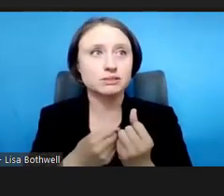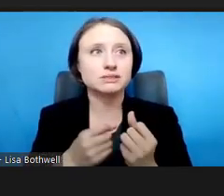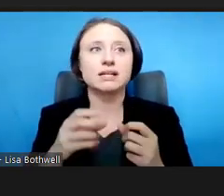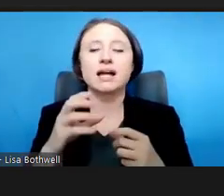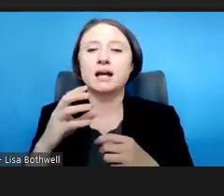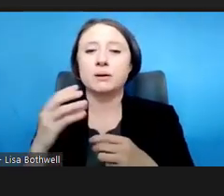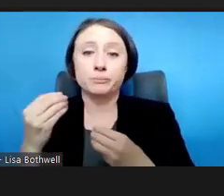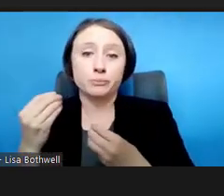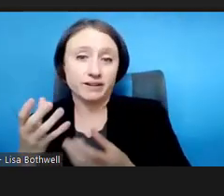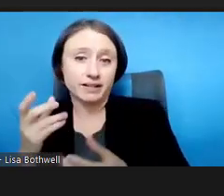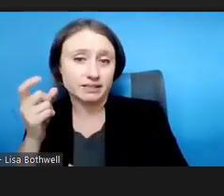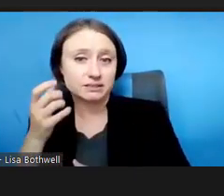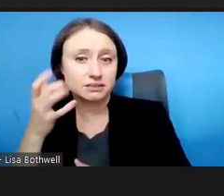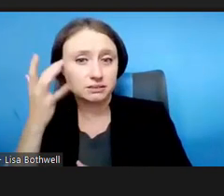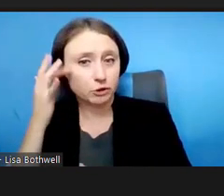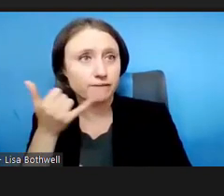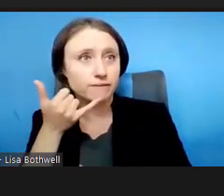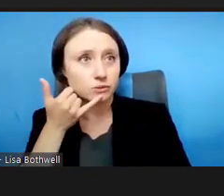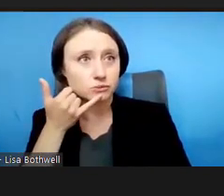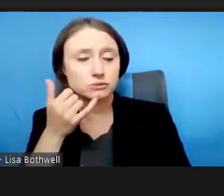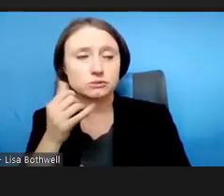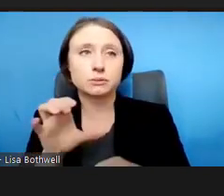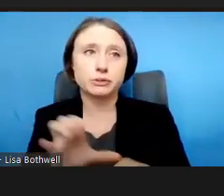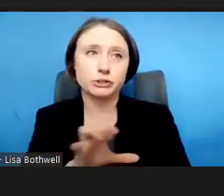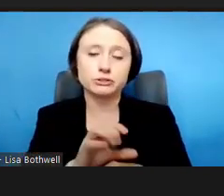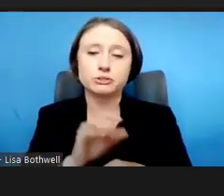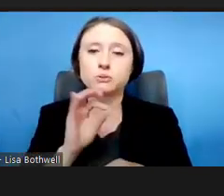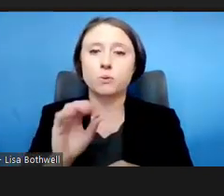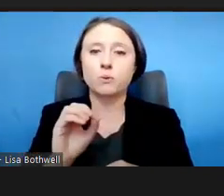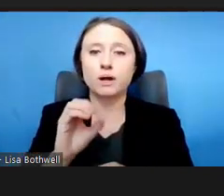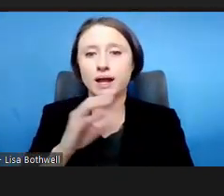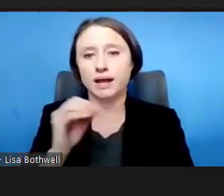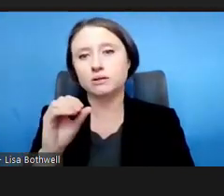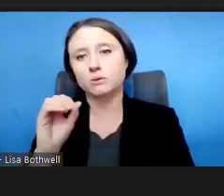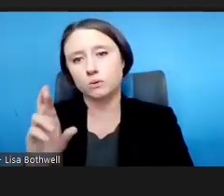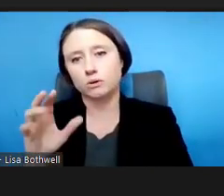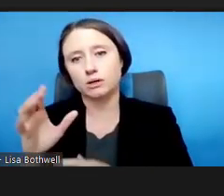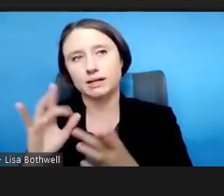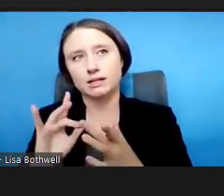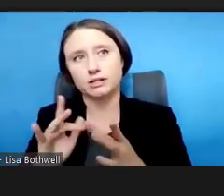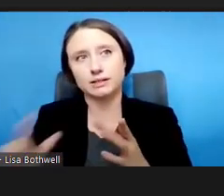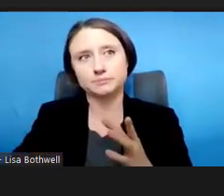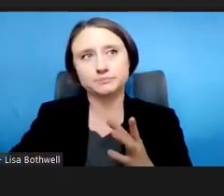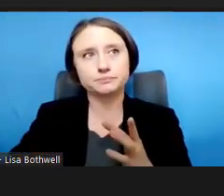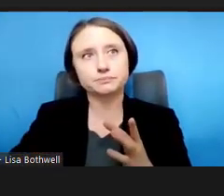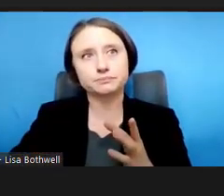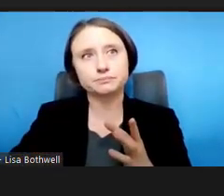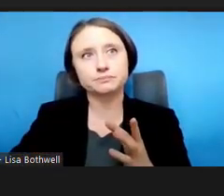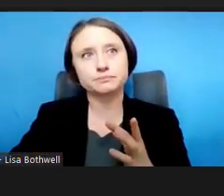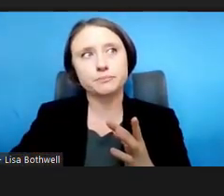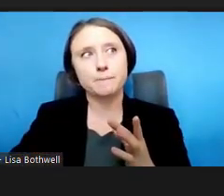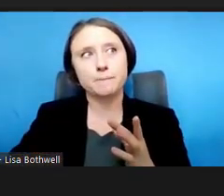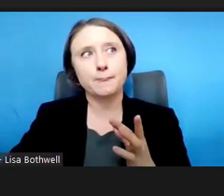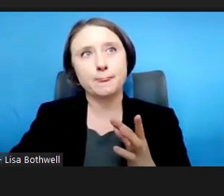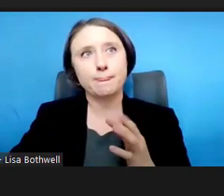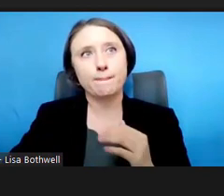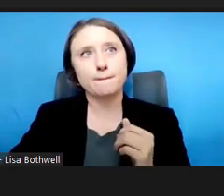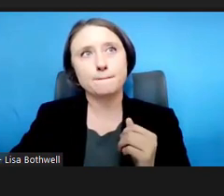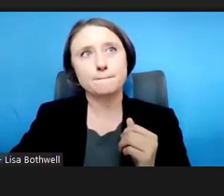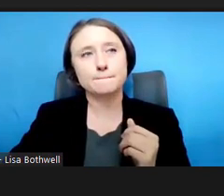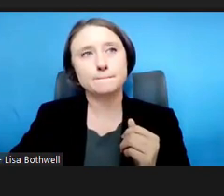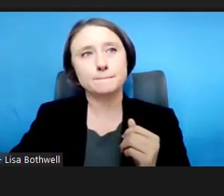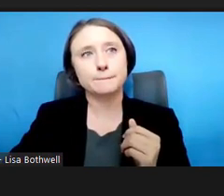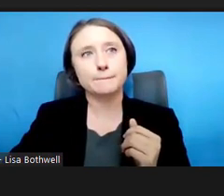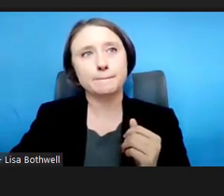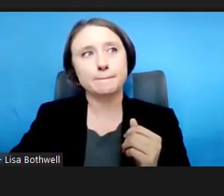There is testing for accessible technologies that needs to be included, for example, smartphones or internet,